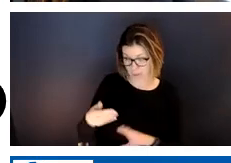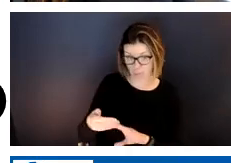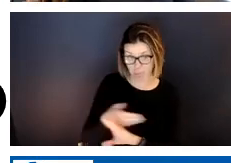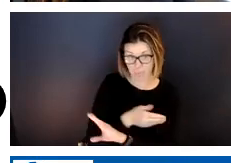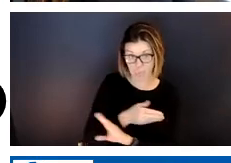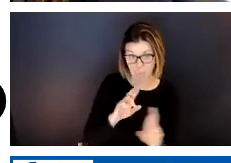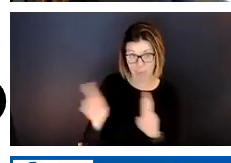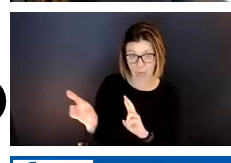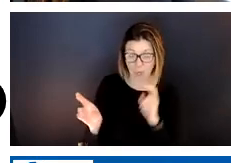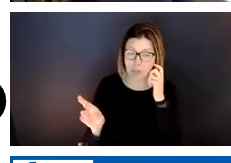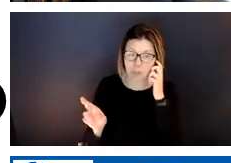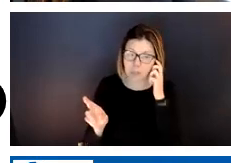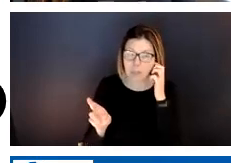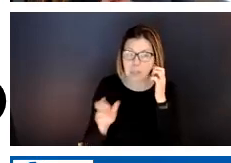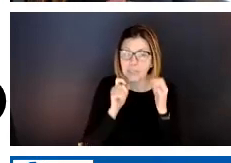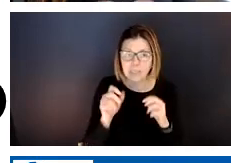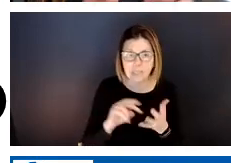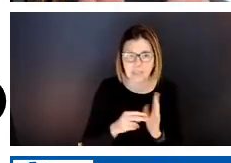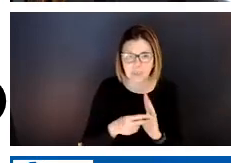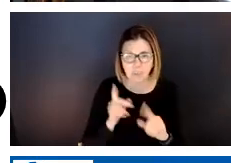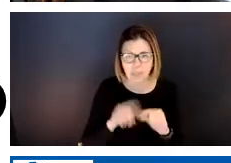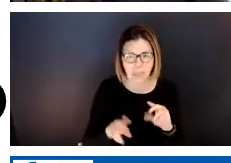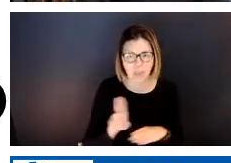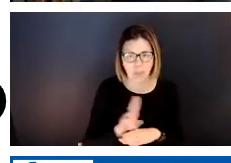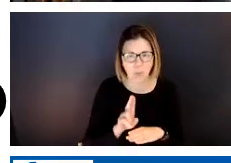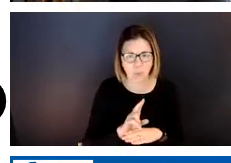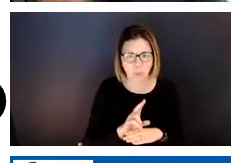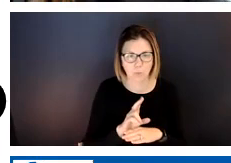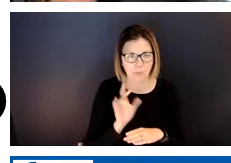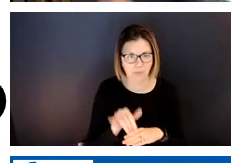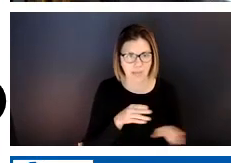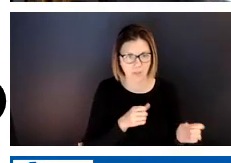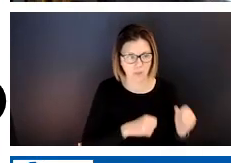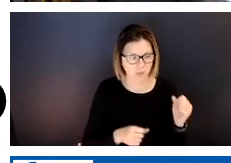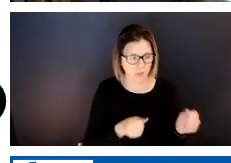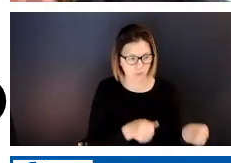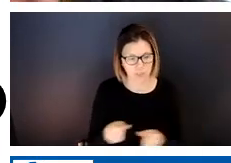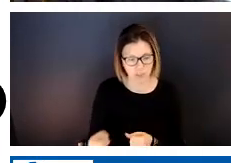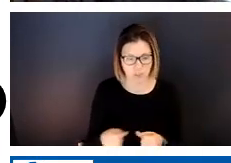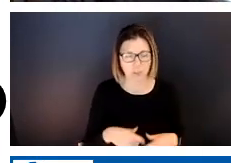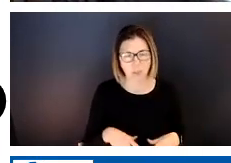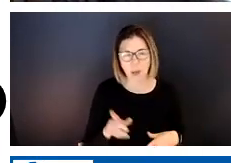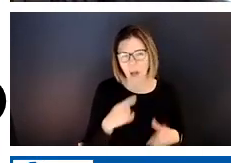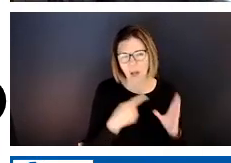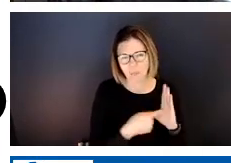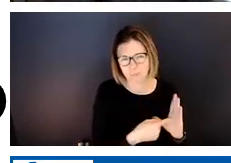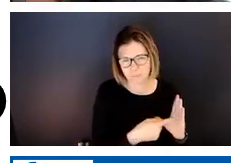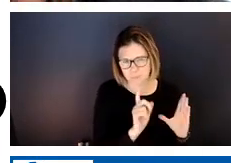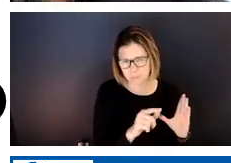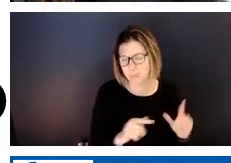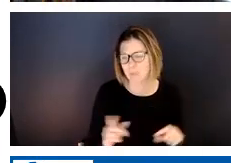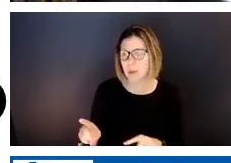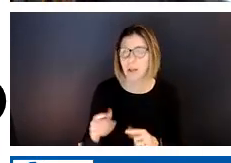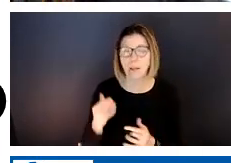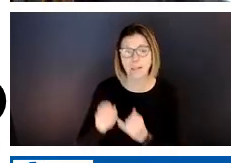mean that you can't utilize that sort of strategy. And before we move to those examples, the last strategy that is